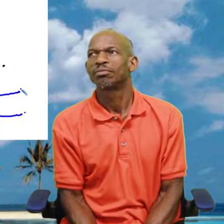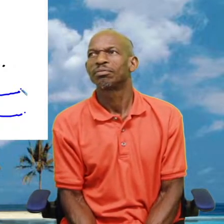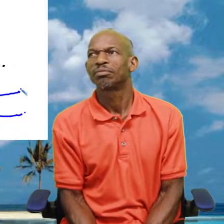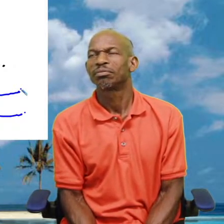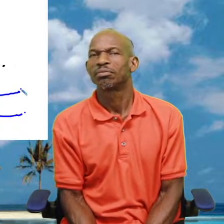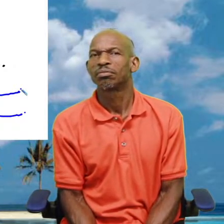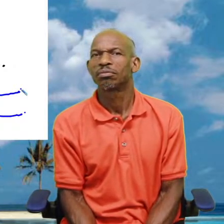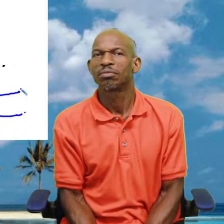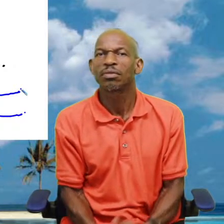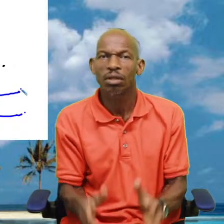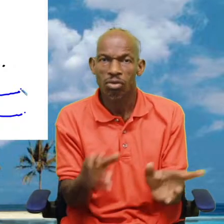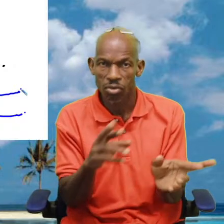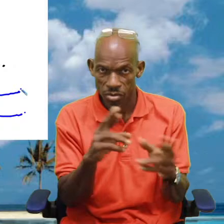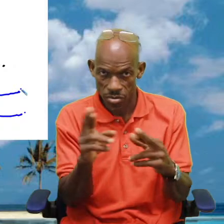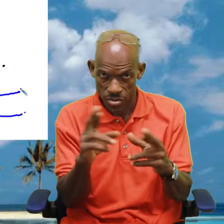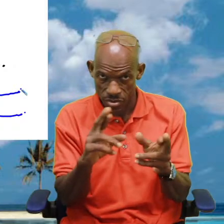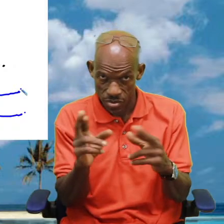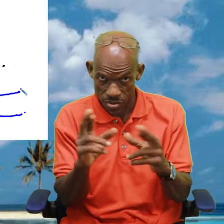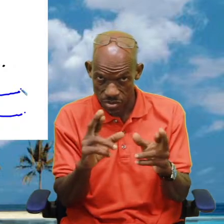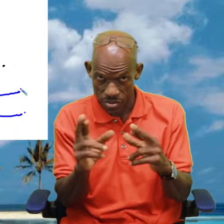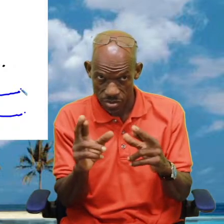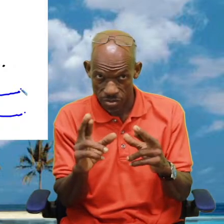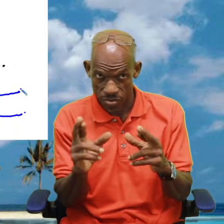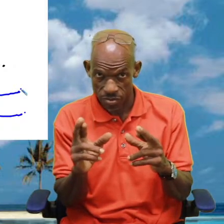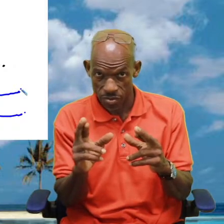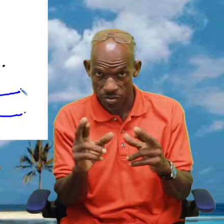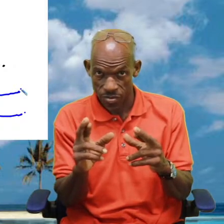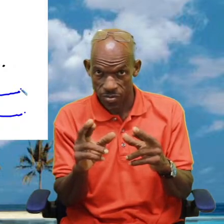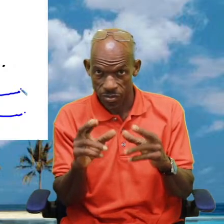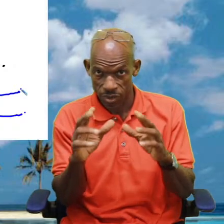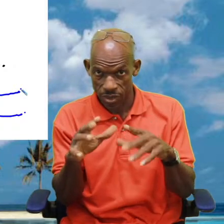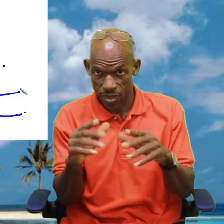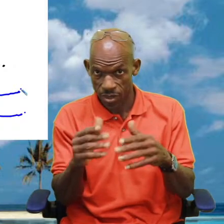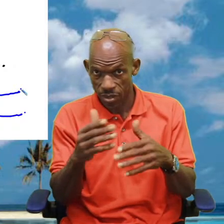Everybody with me? Can I go to the next slide?